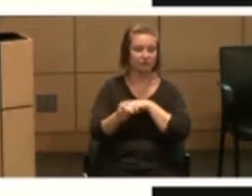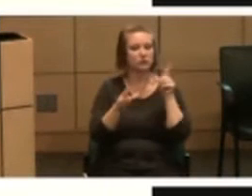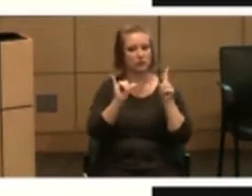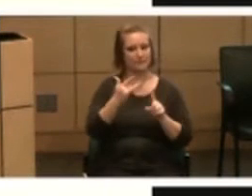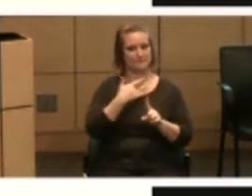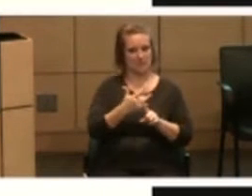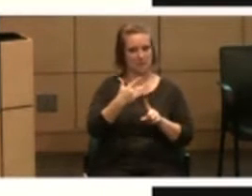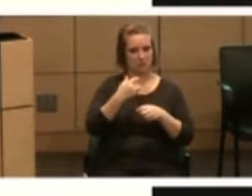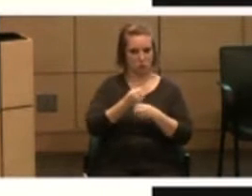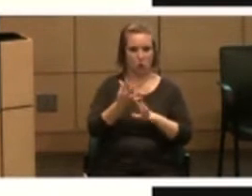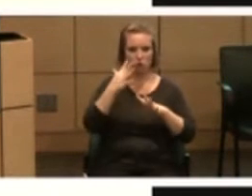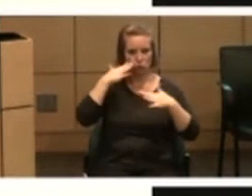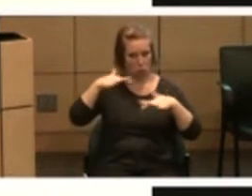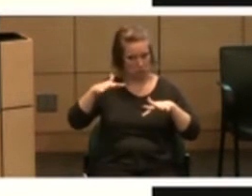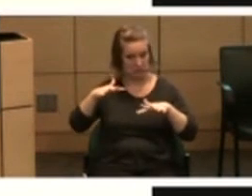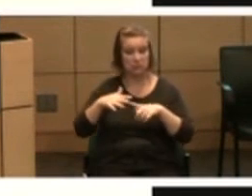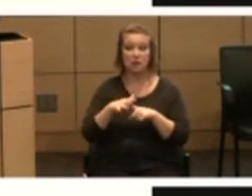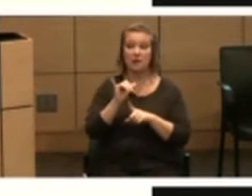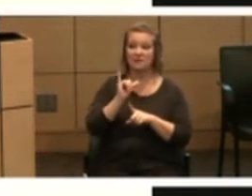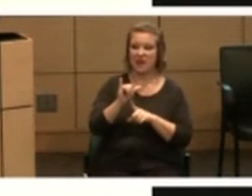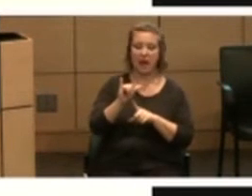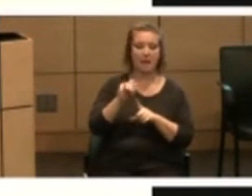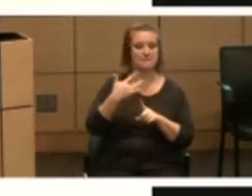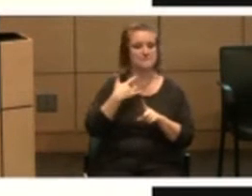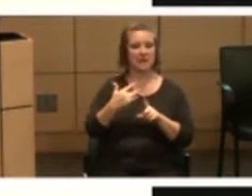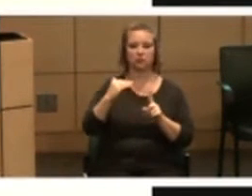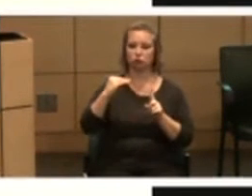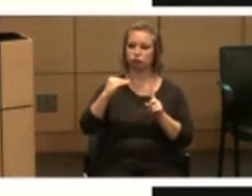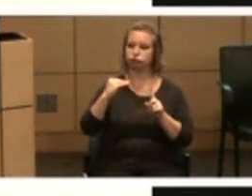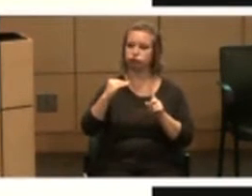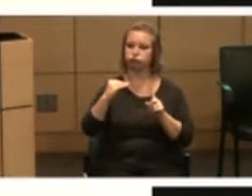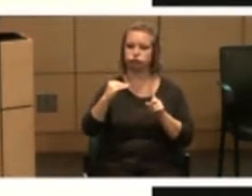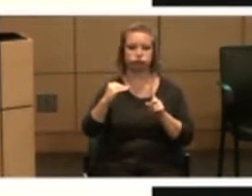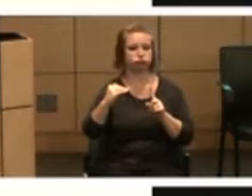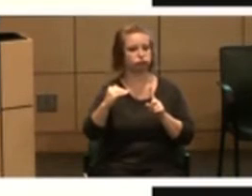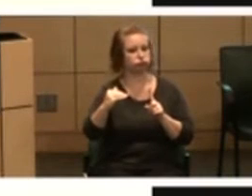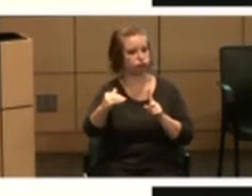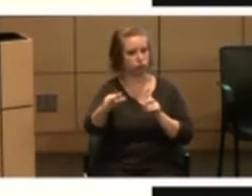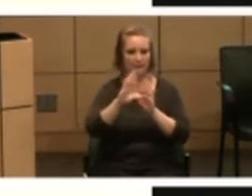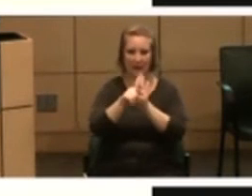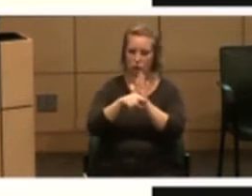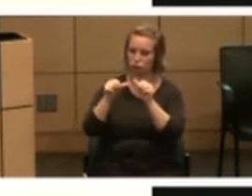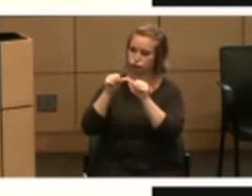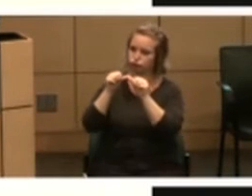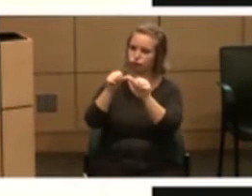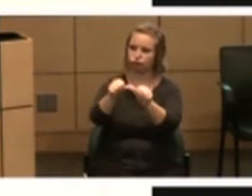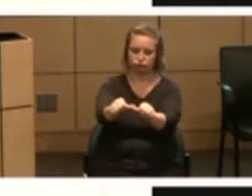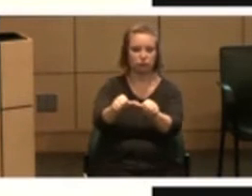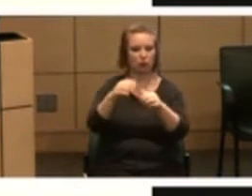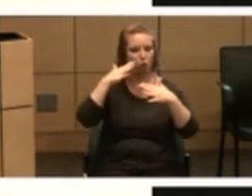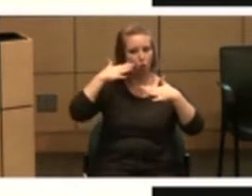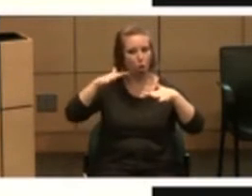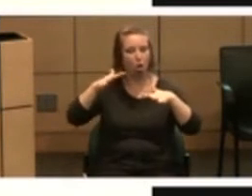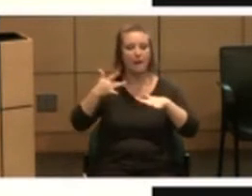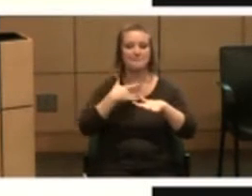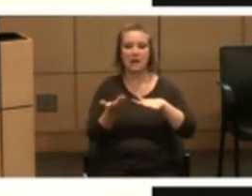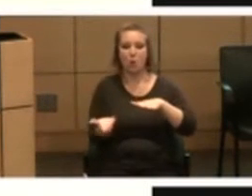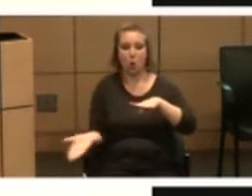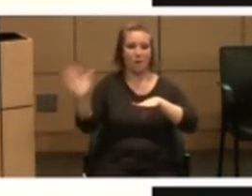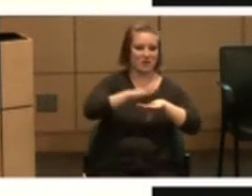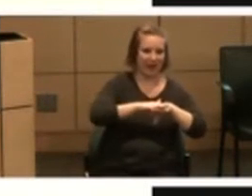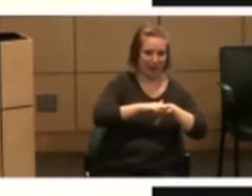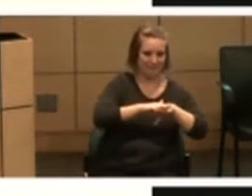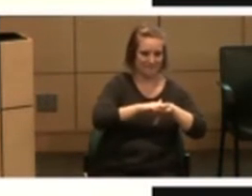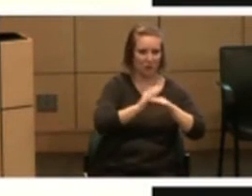it does, this type of noise, it's a steady background. It has energy at a lot of frequencies. It tends to overlap directly with